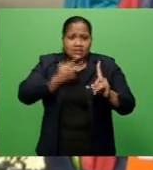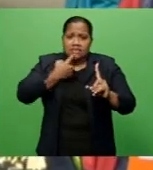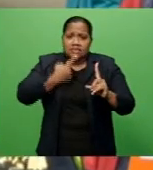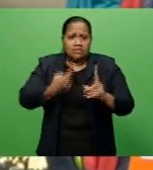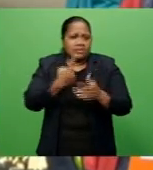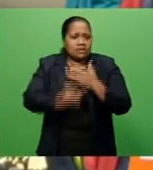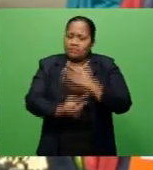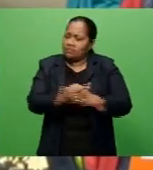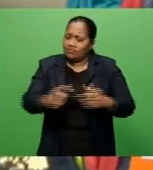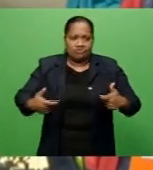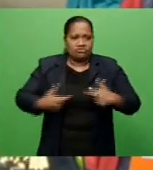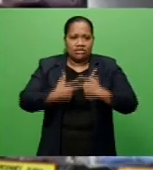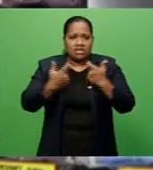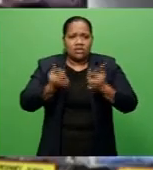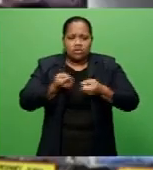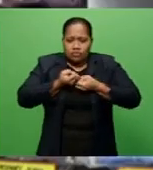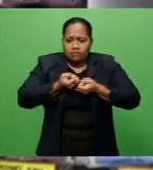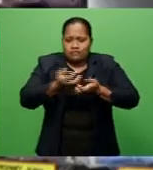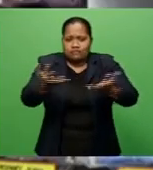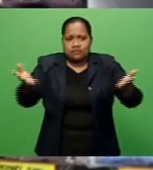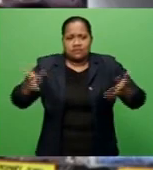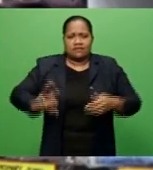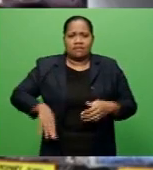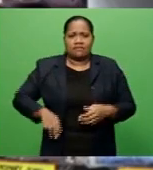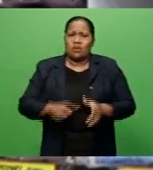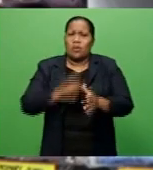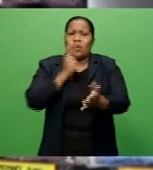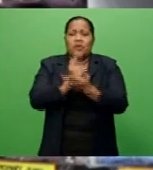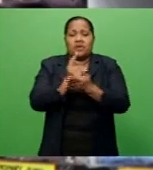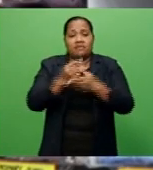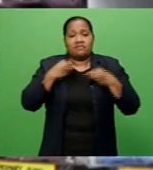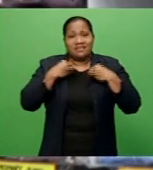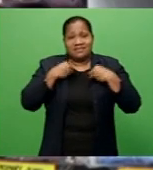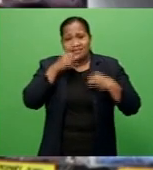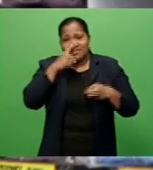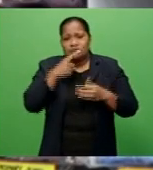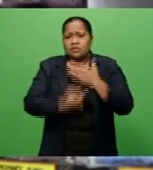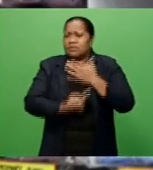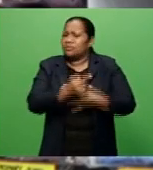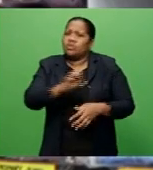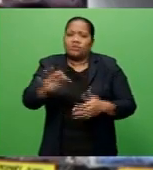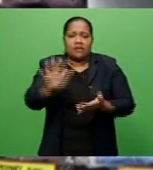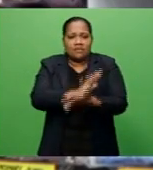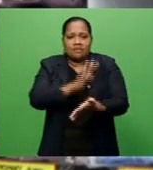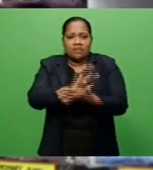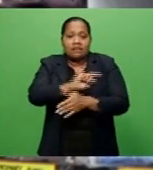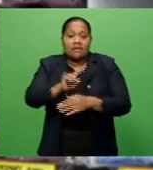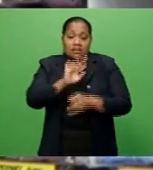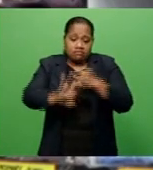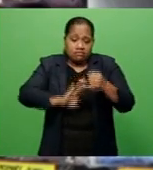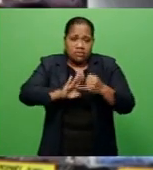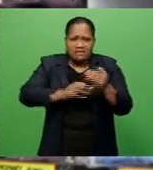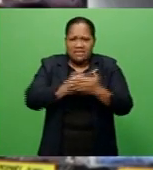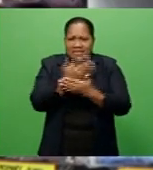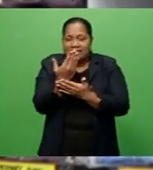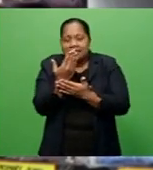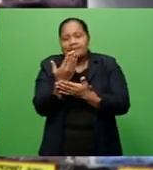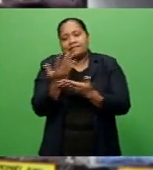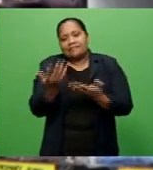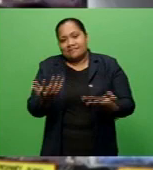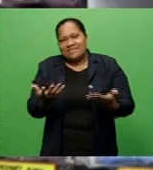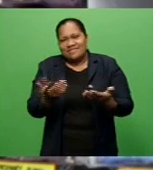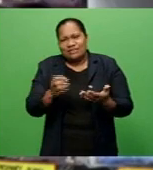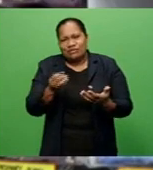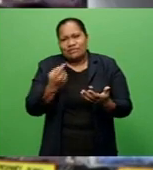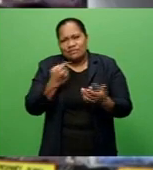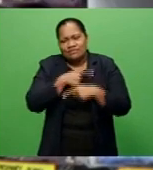word across to members. A lot of retailers were not happy, but at the end of the day, it's a call of the authorities. We have to respect that. And